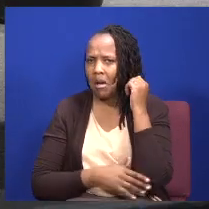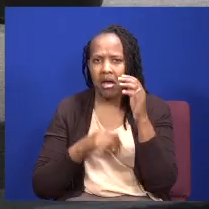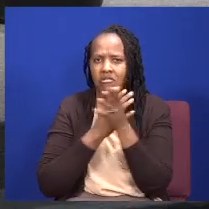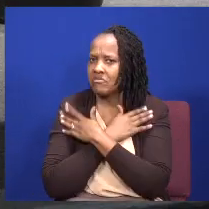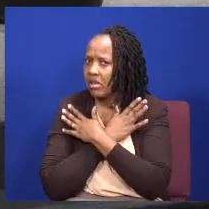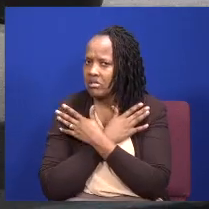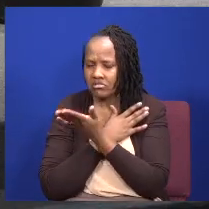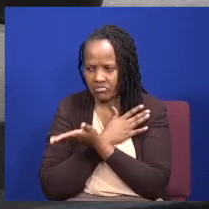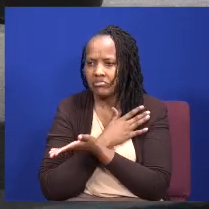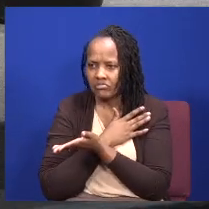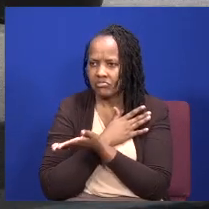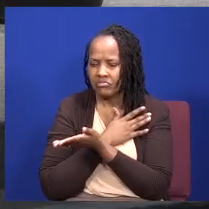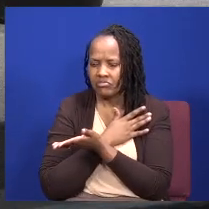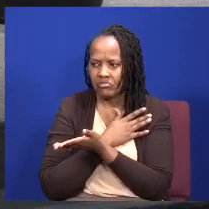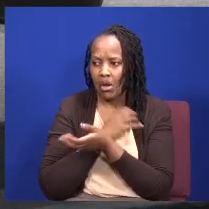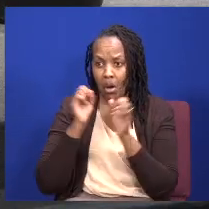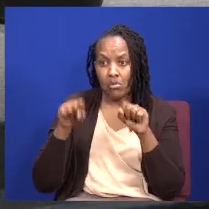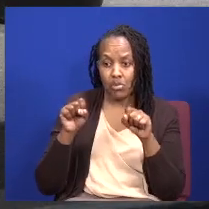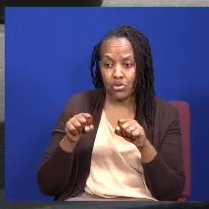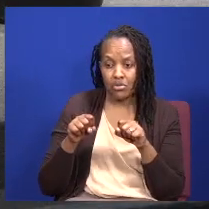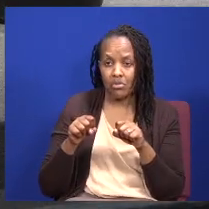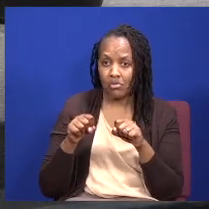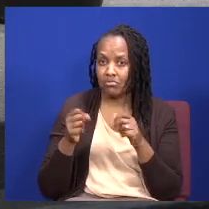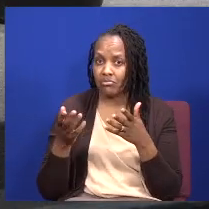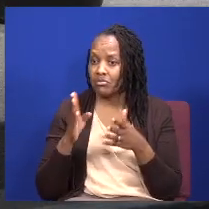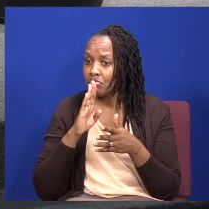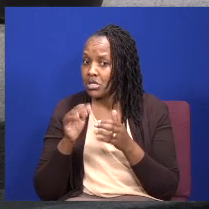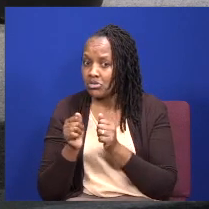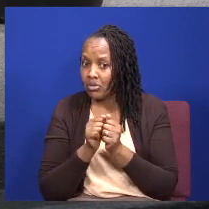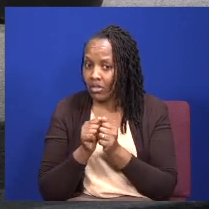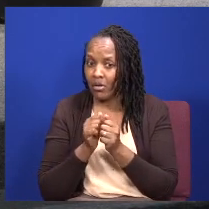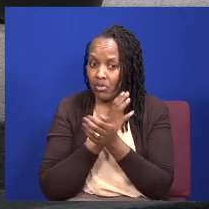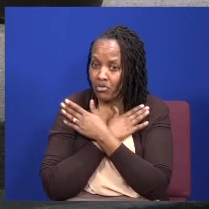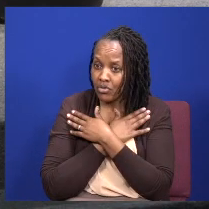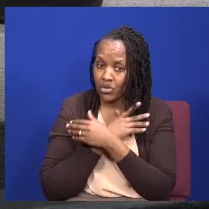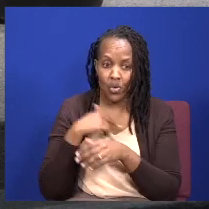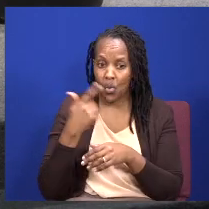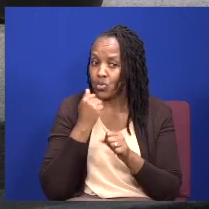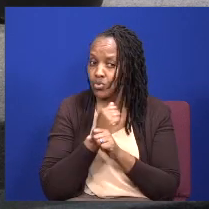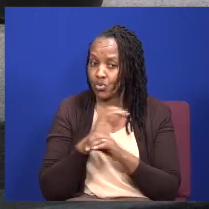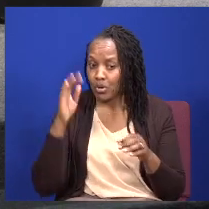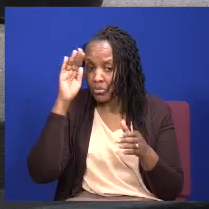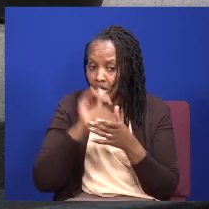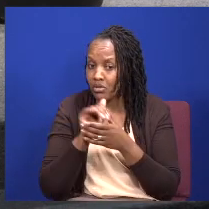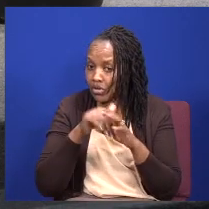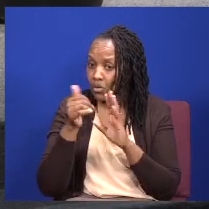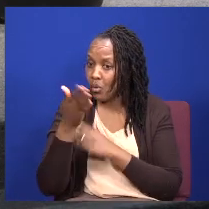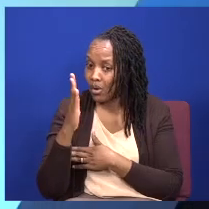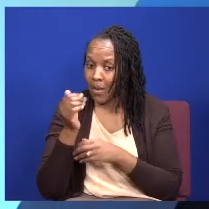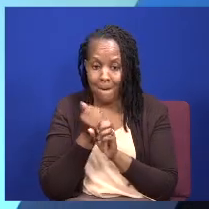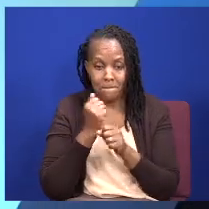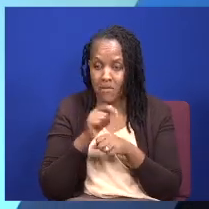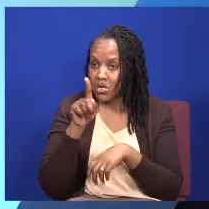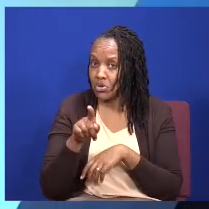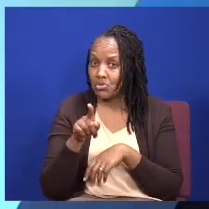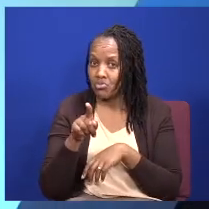you can actually be moving with people who do not believe in God and who have maybe no regard for God. And they make you then